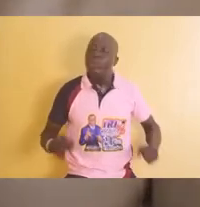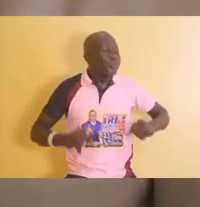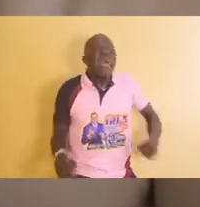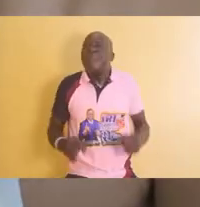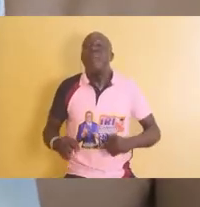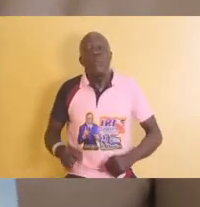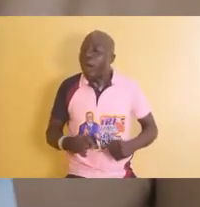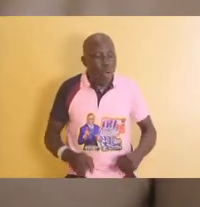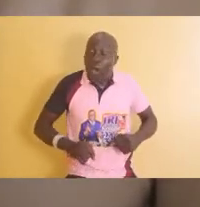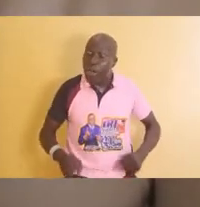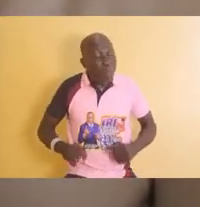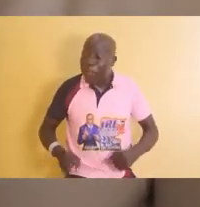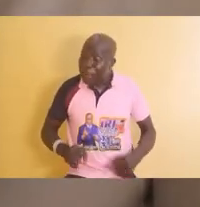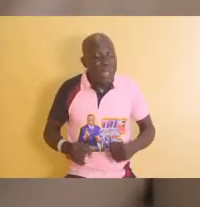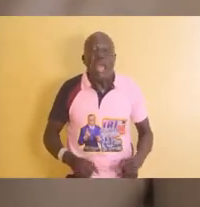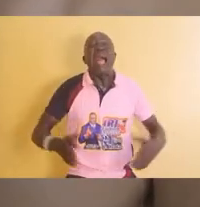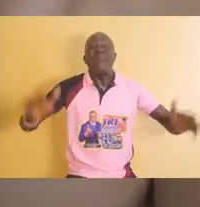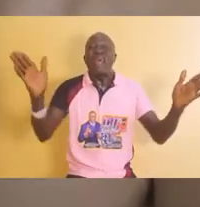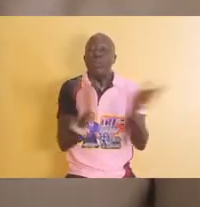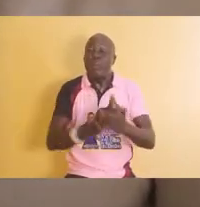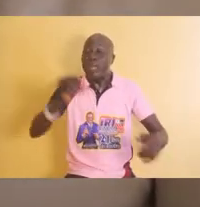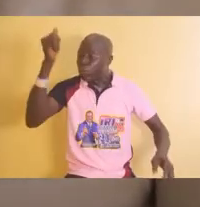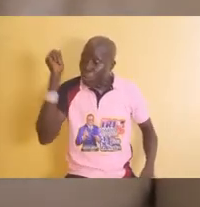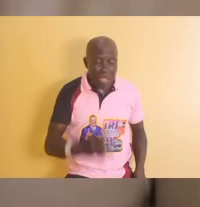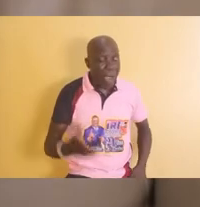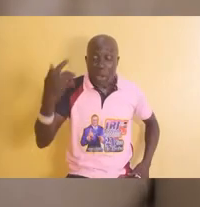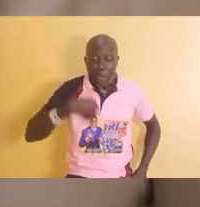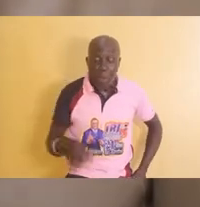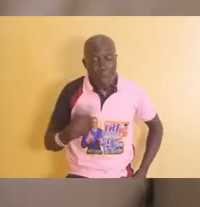yes, oh my yes.